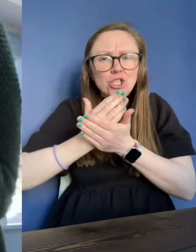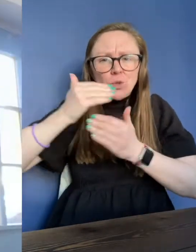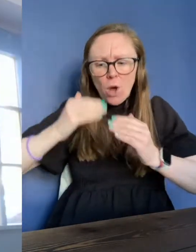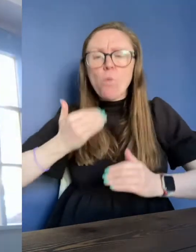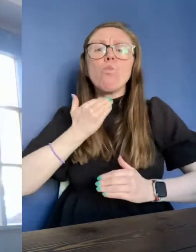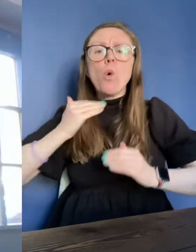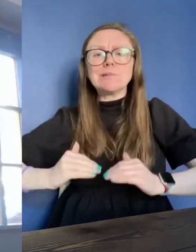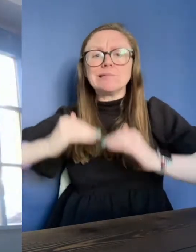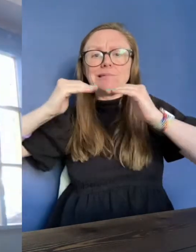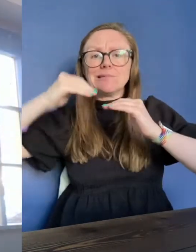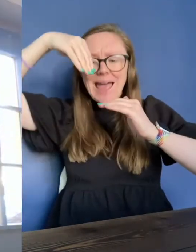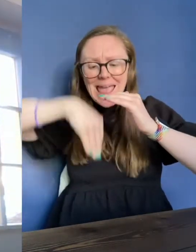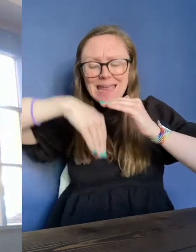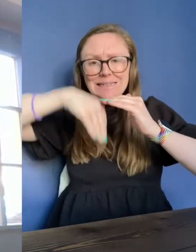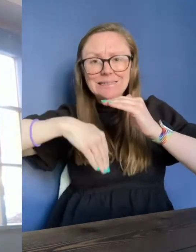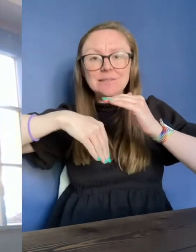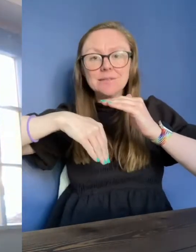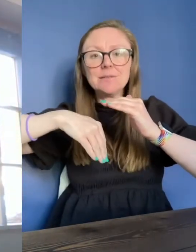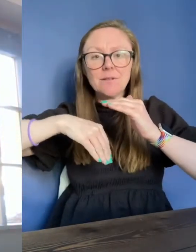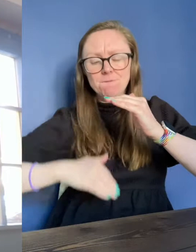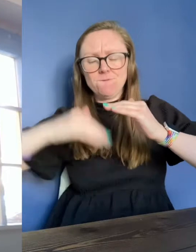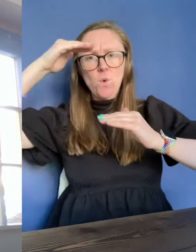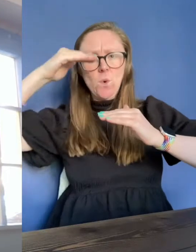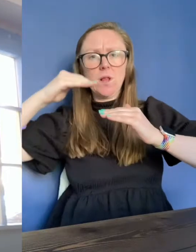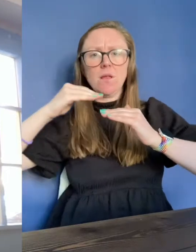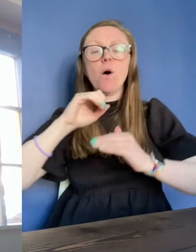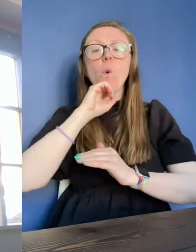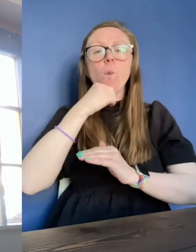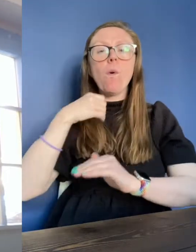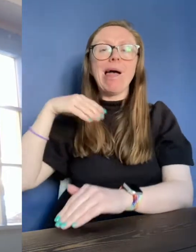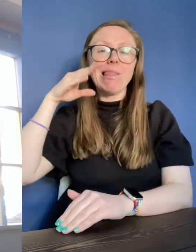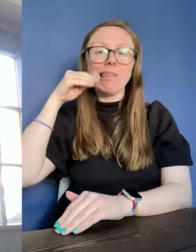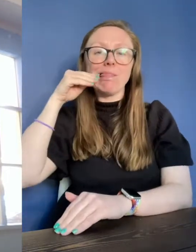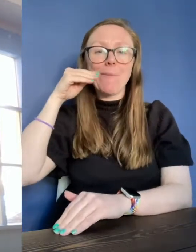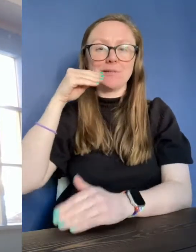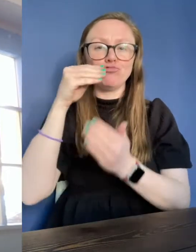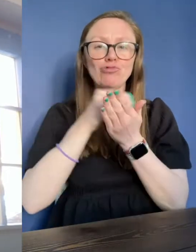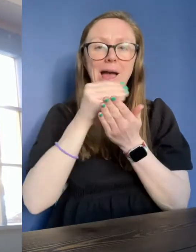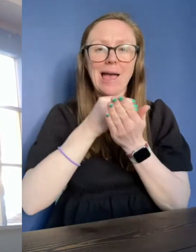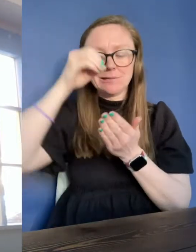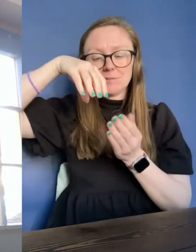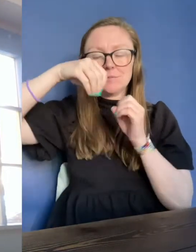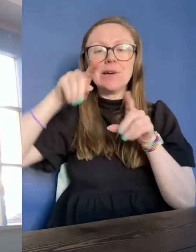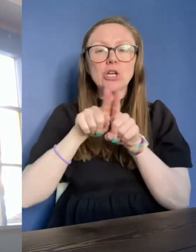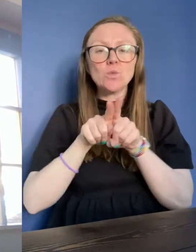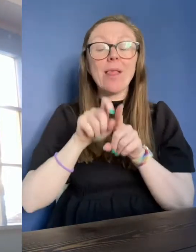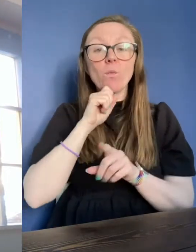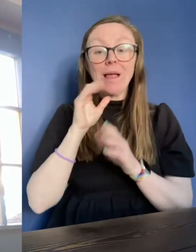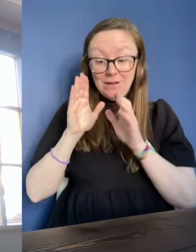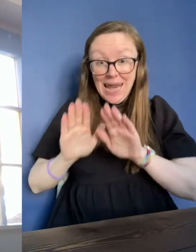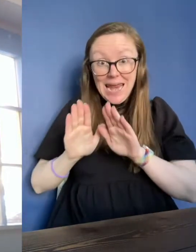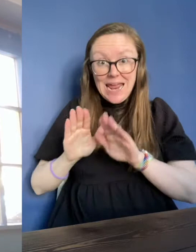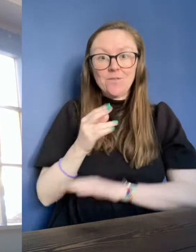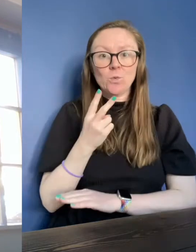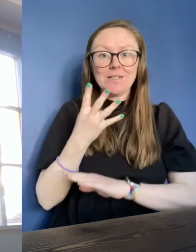submerged, and I'll add a little bit of lemon rind to that. I'll leave it to infuse for